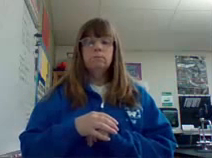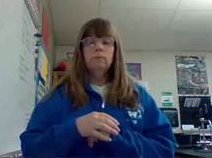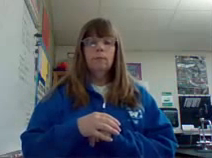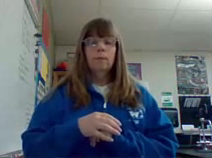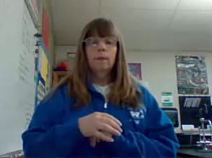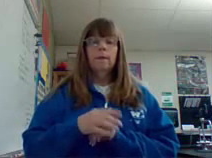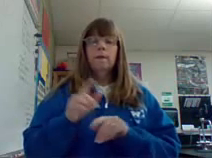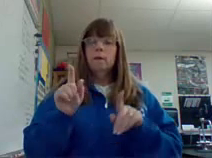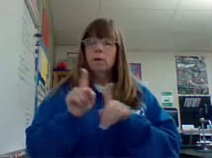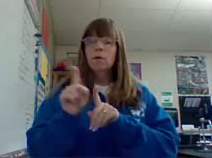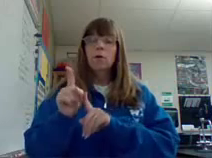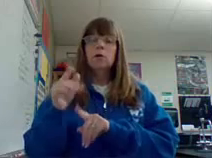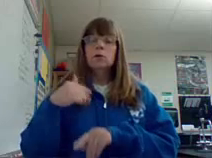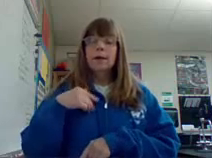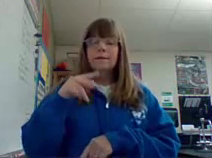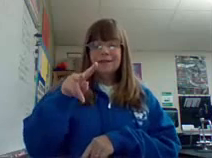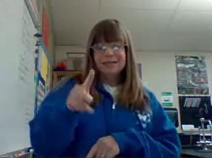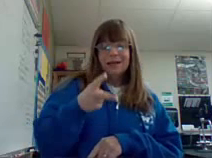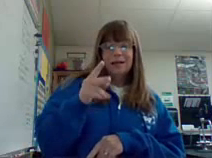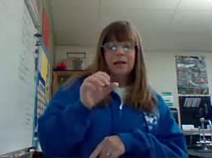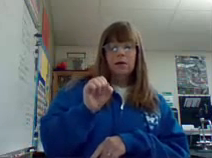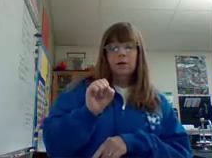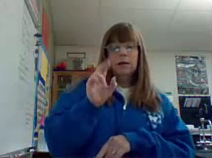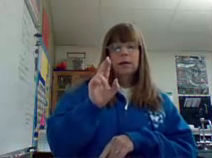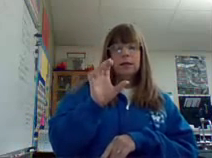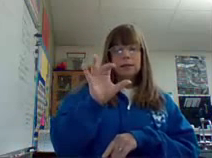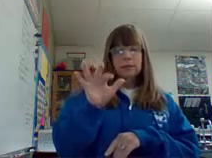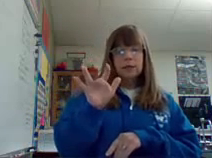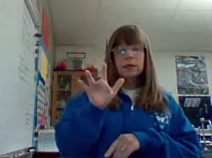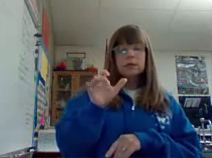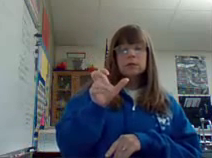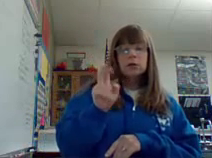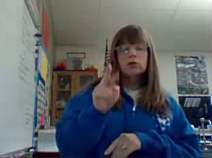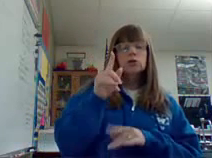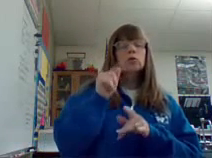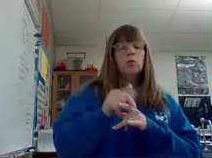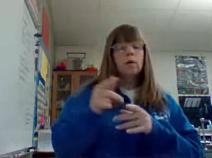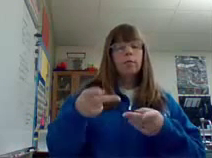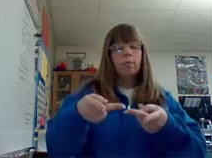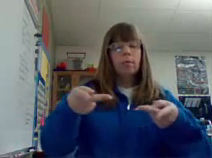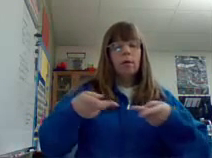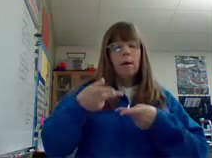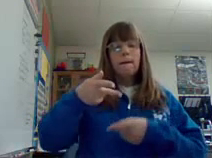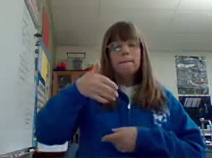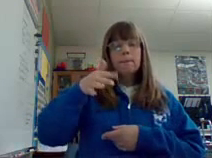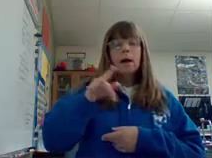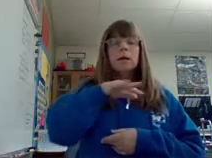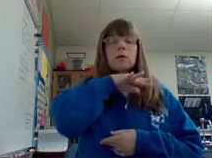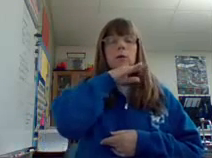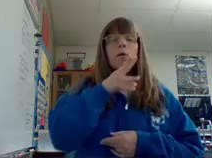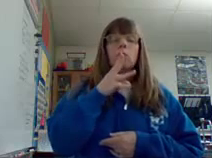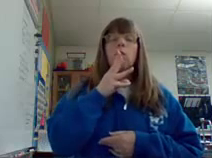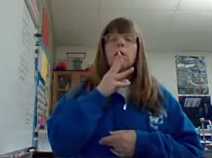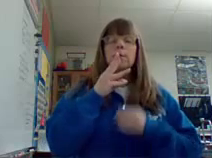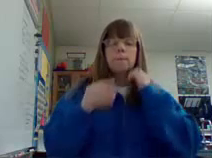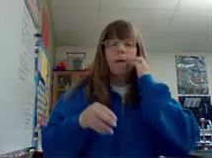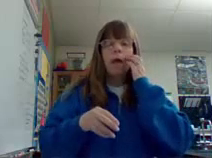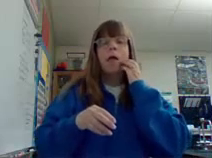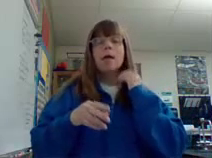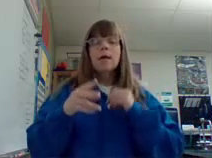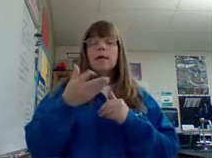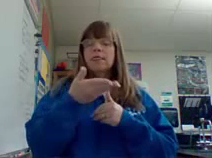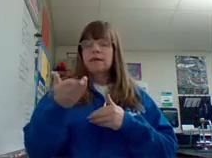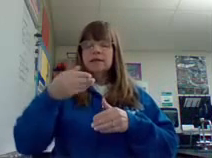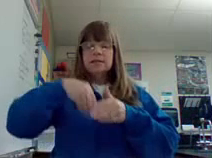You can also have secondary succession with ponds. So if you have a pond, and over time, the things in the pond are going to die,